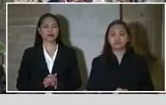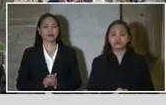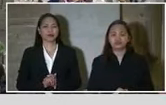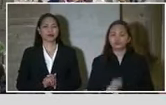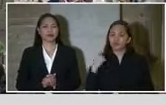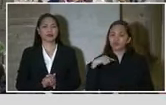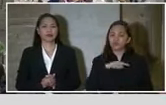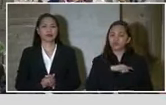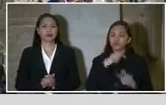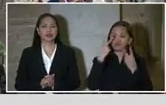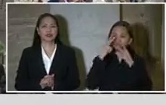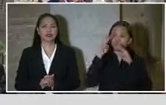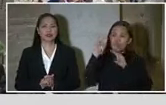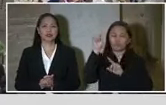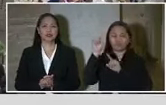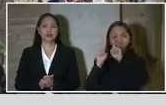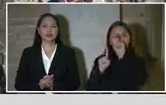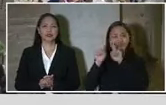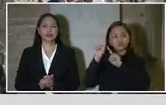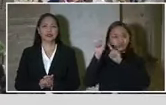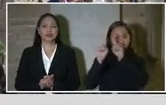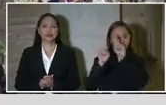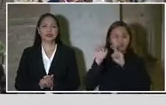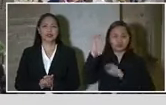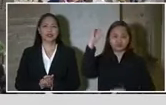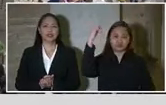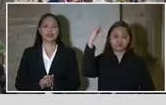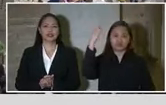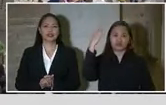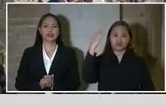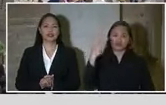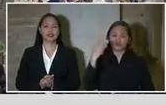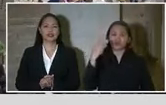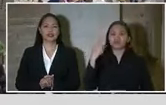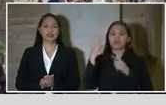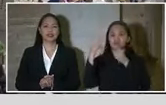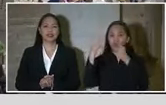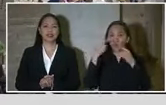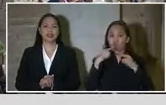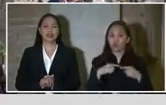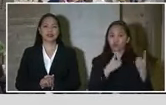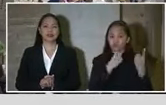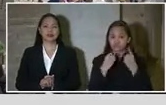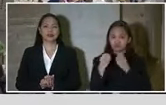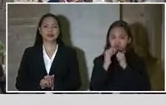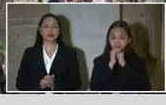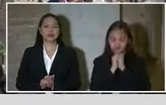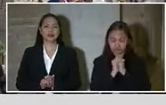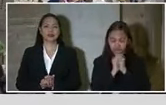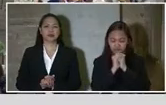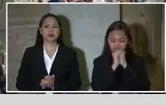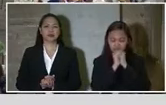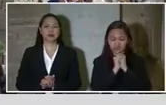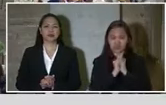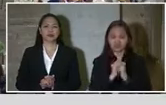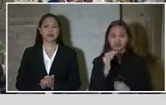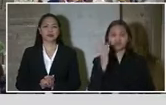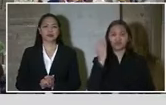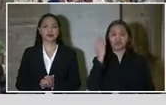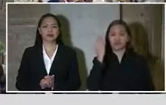We saw his star at its rising and have come to do him homage.